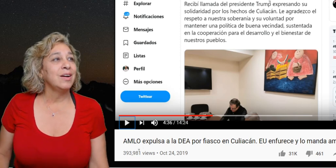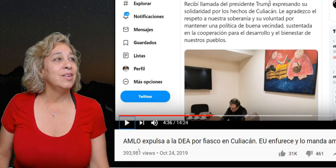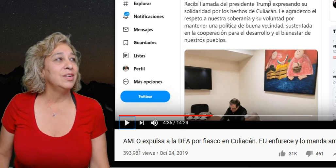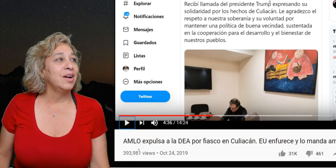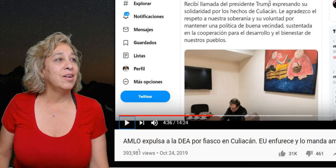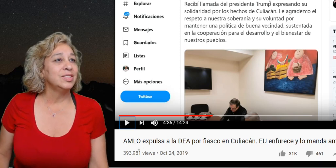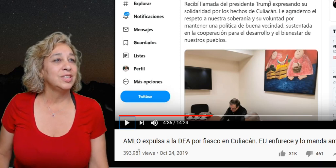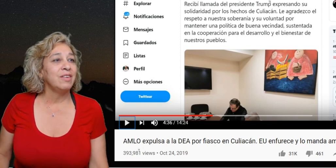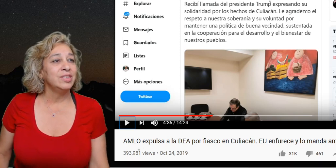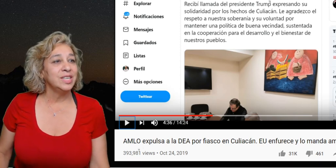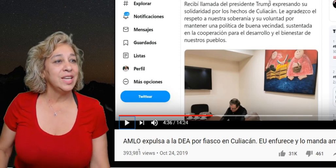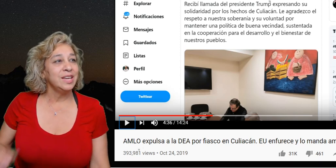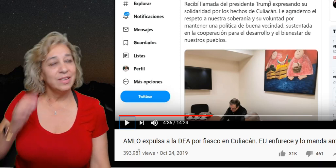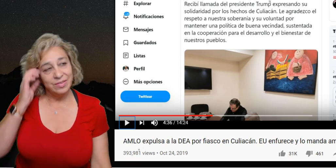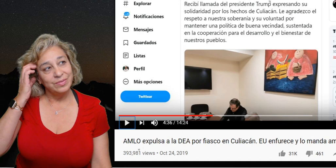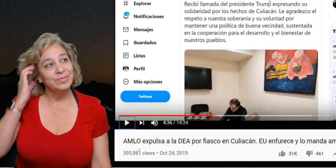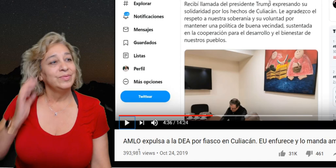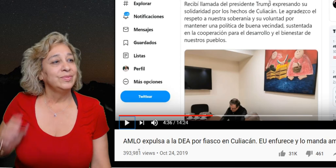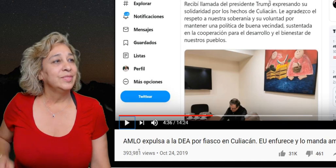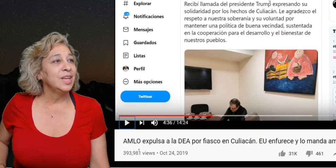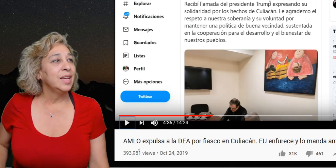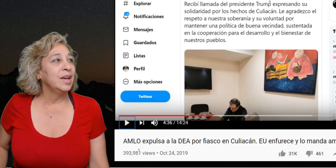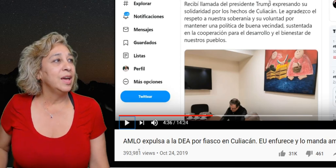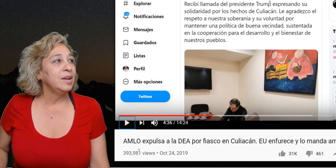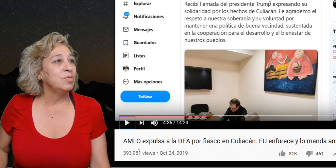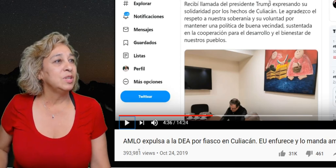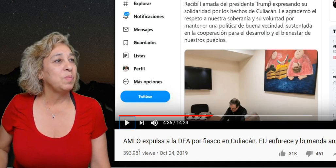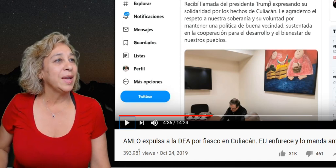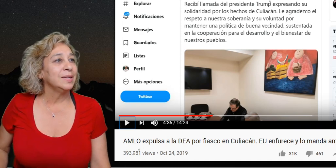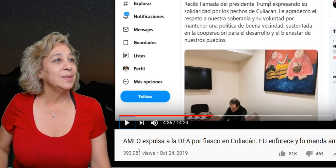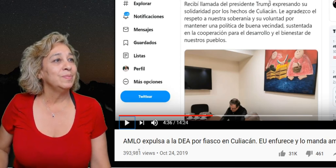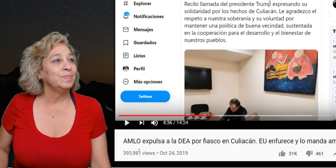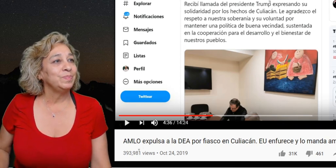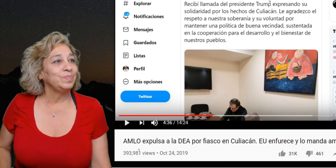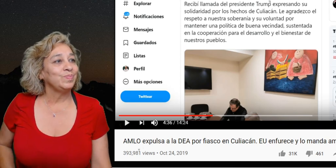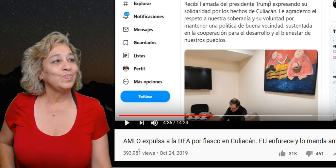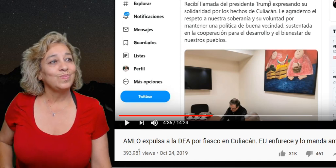insists on our sovereignty and respect.